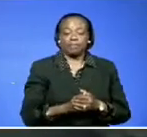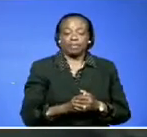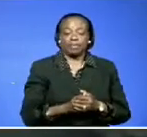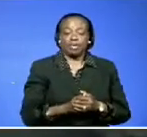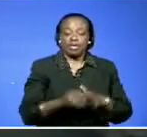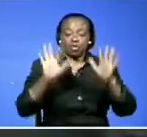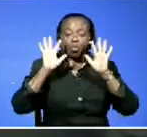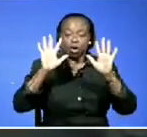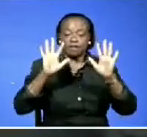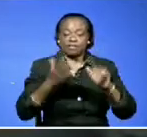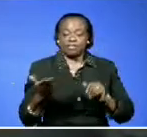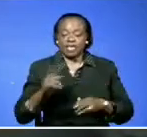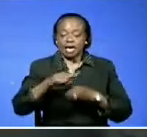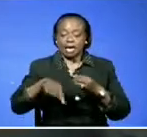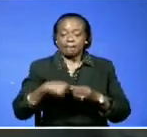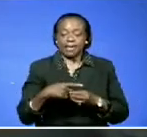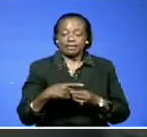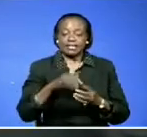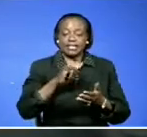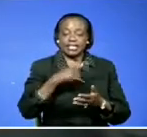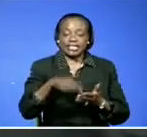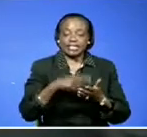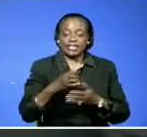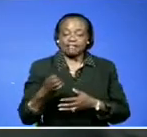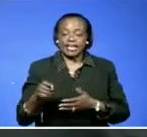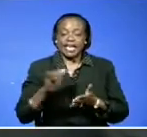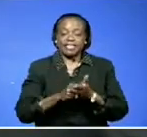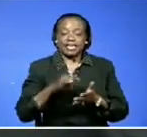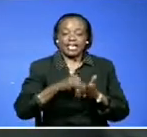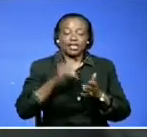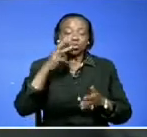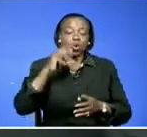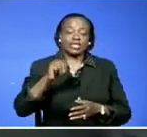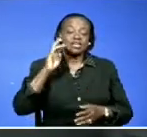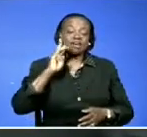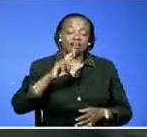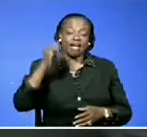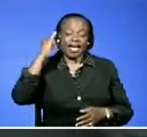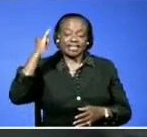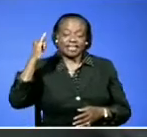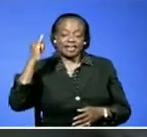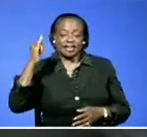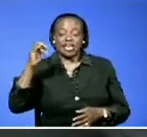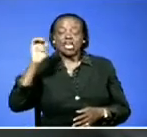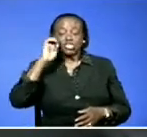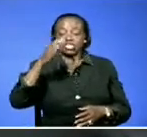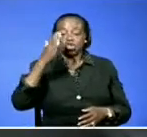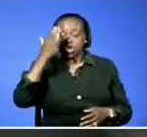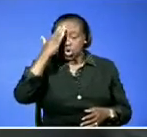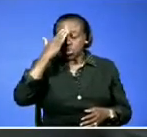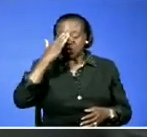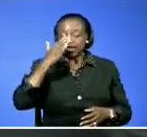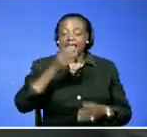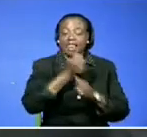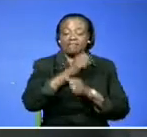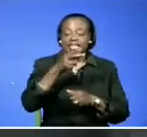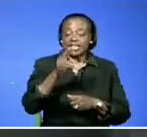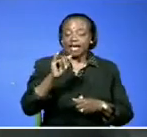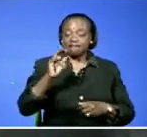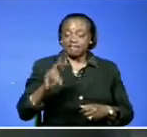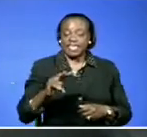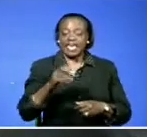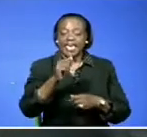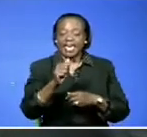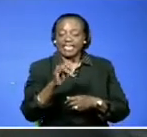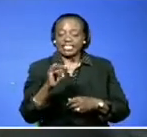amazing thing about this whole event that she's doing is that it was pretty much her idea. She knows I'm very passionate about HIV/AIDS, but she thought about it and